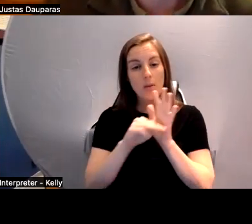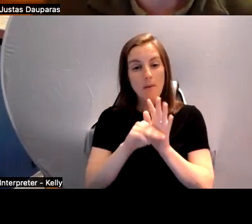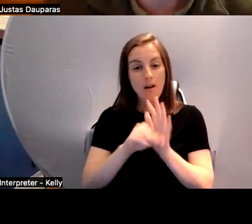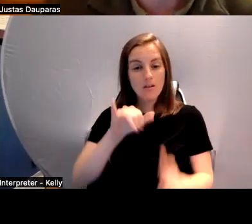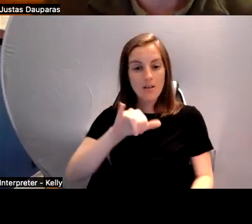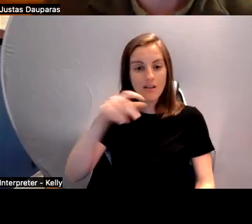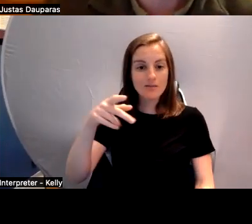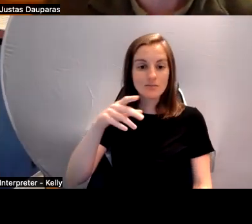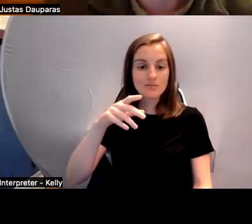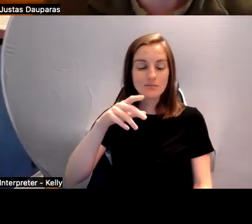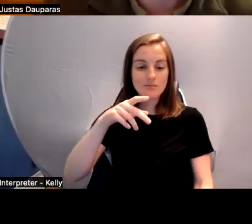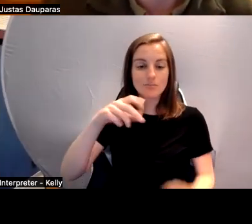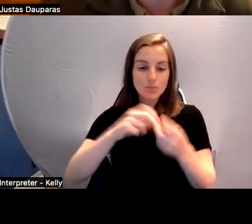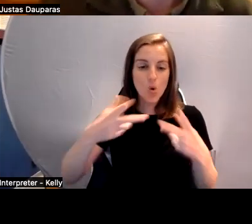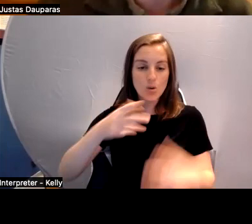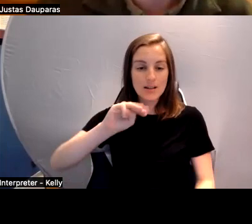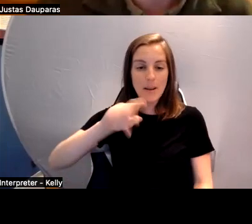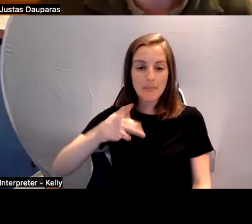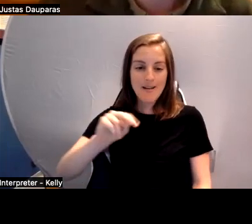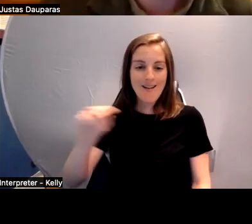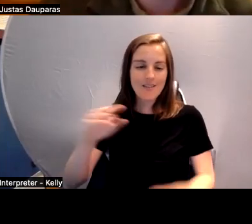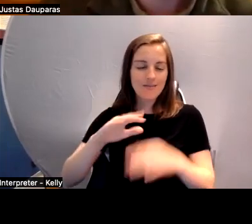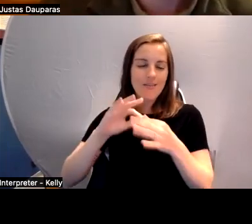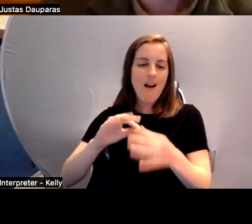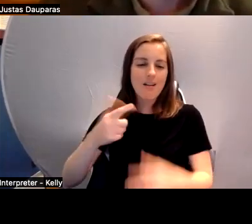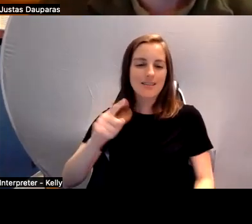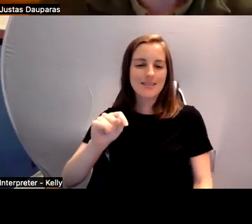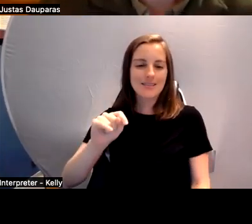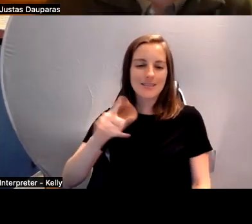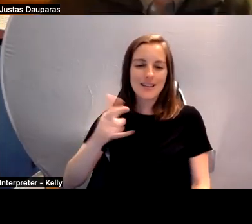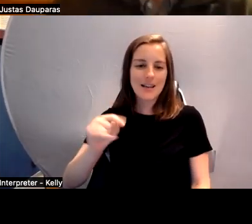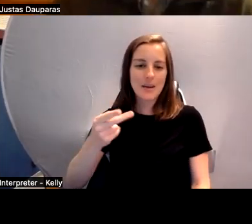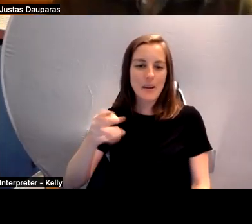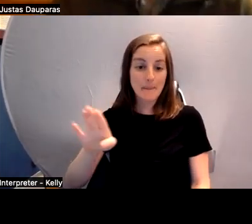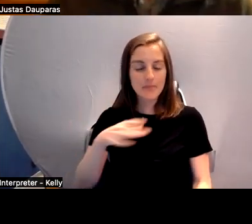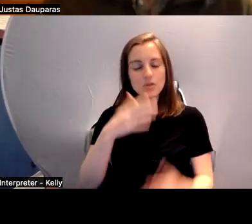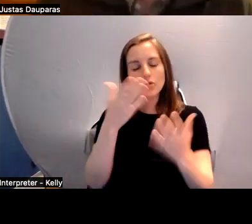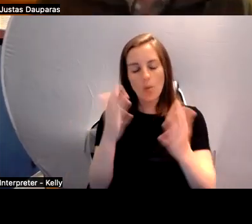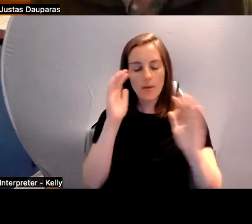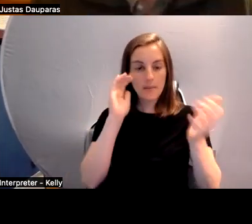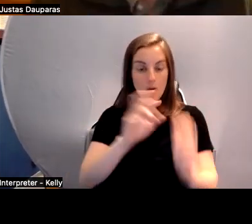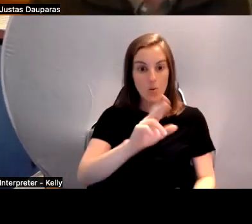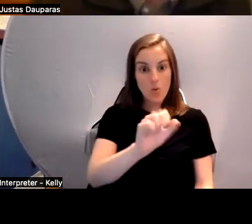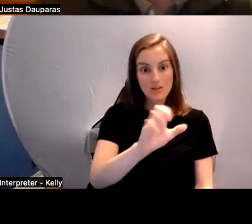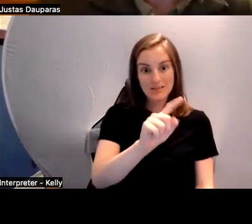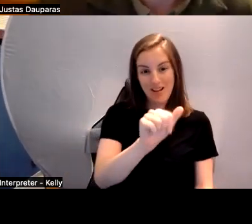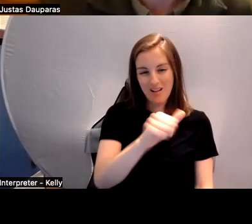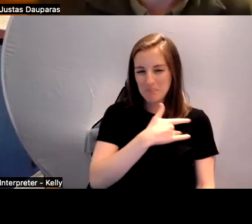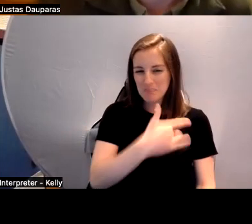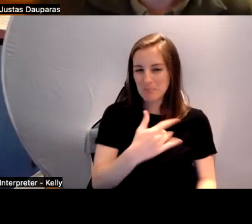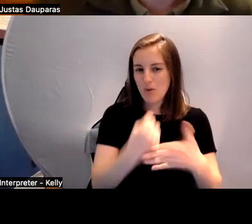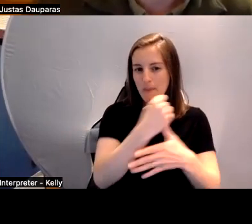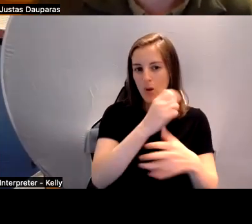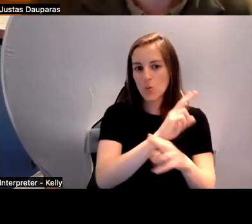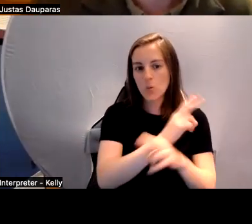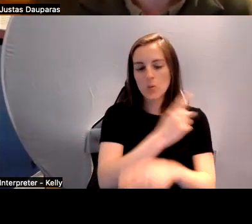ProteinMPNN on the GitHub. So this is the only one that is more like a toy example. So comparing the Rosetta that's been mainly used in a